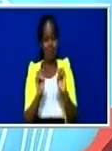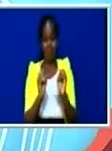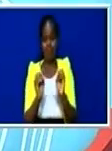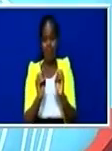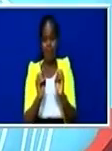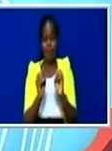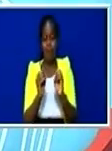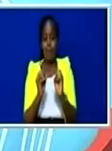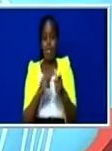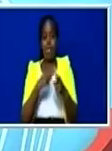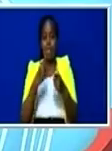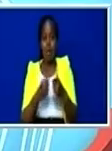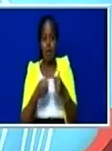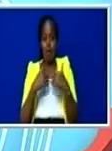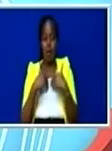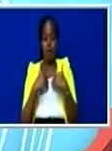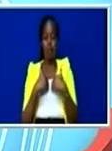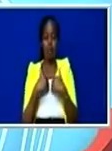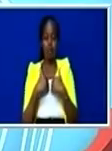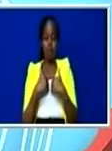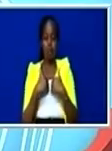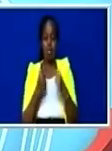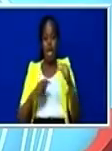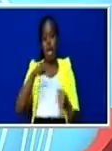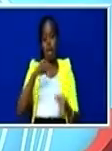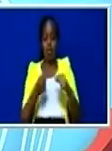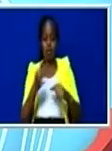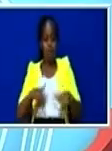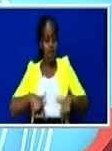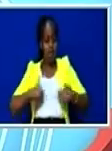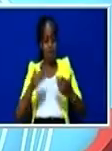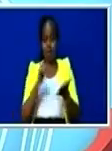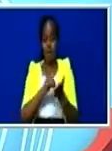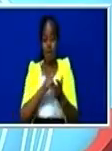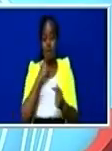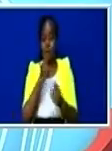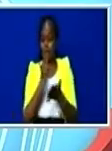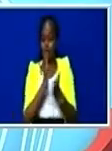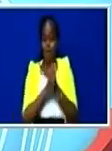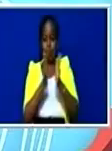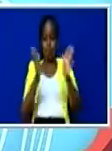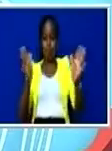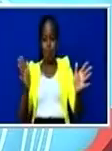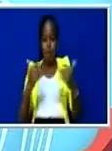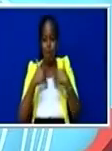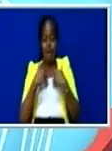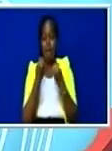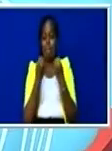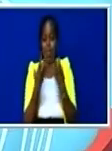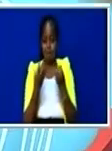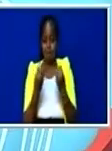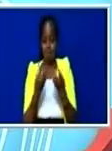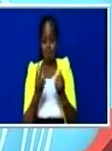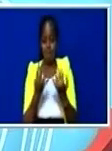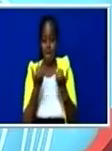concerned. Yes. Then we have our chemicals of life again. I said it is broad. broad. So we have so many of them. Exactly,